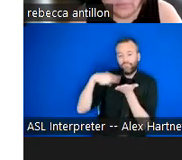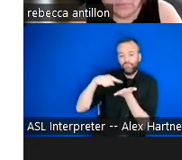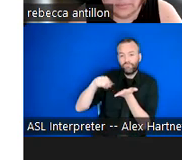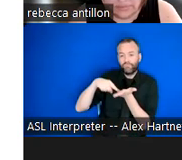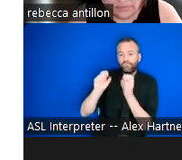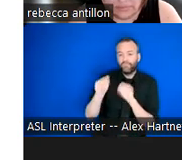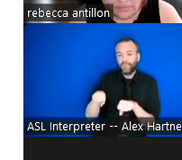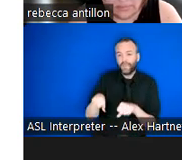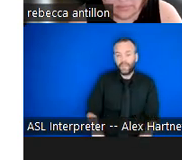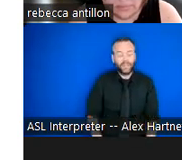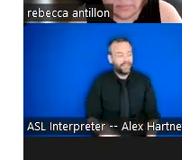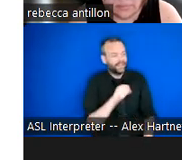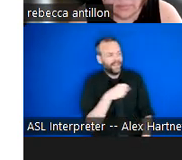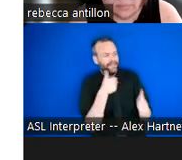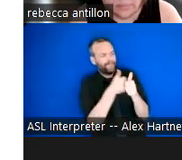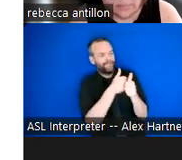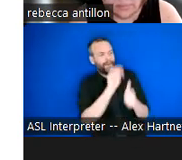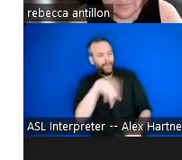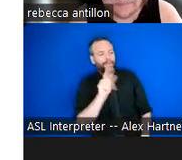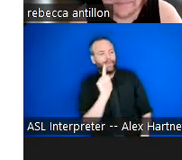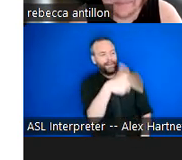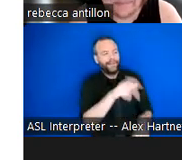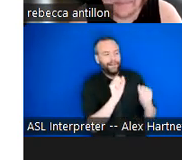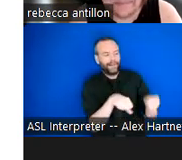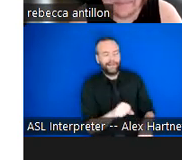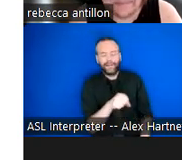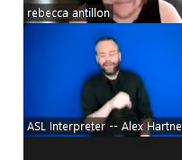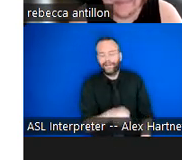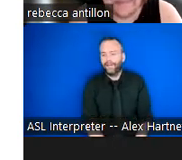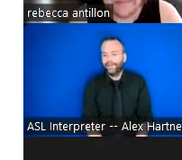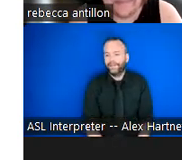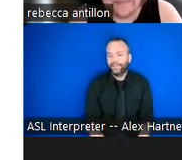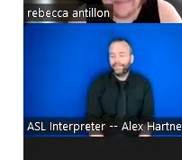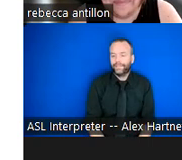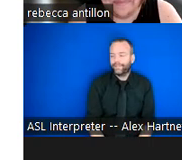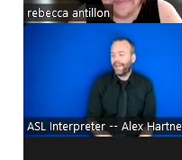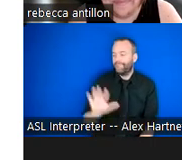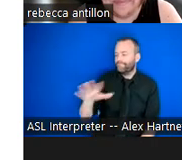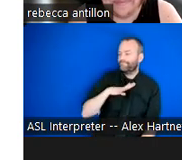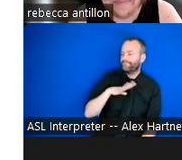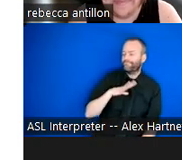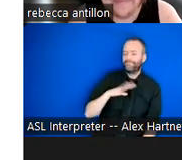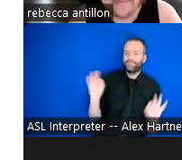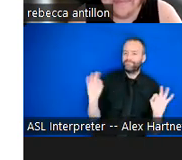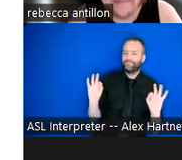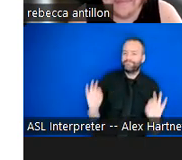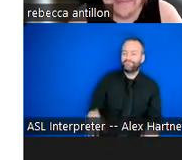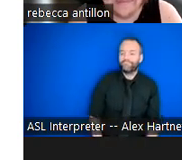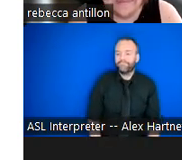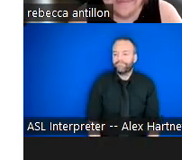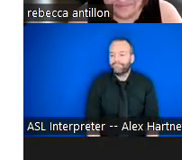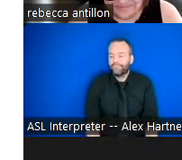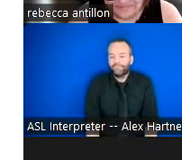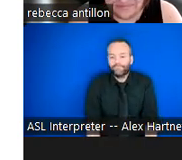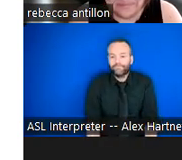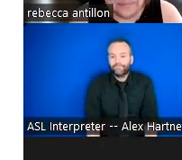follow up on that, to be honest with you. No worries. Thank you. Well, and more in general, I suppose